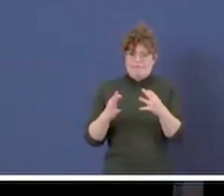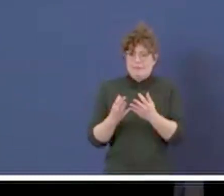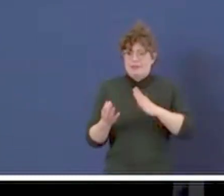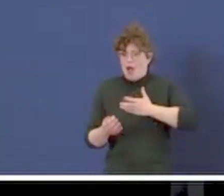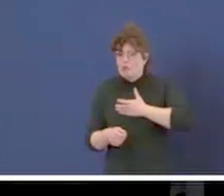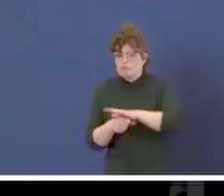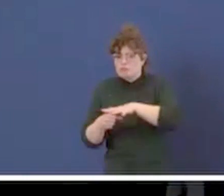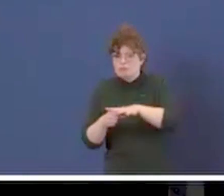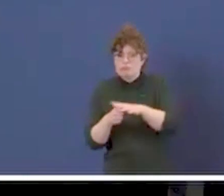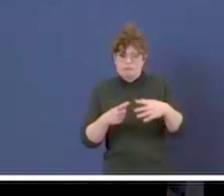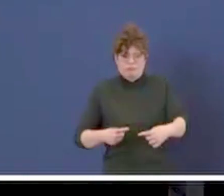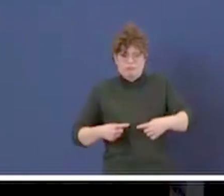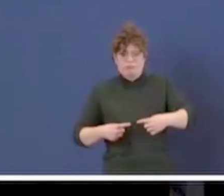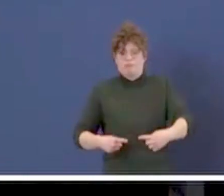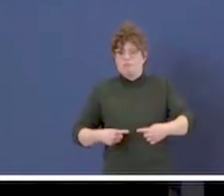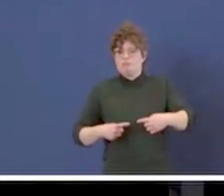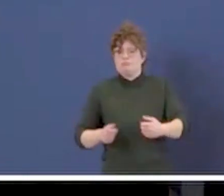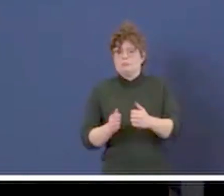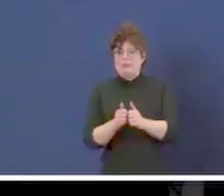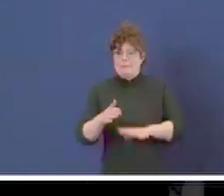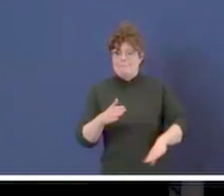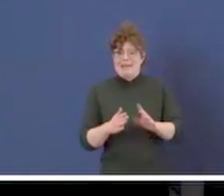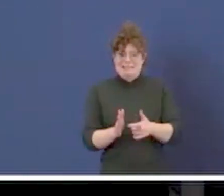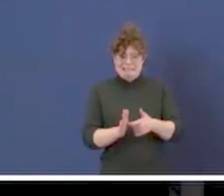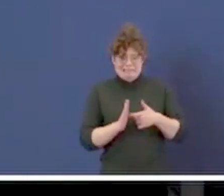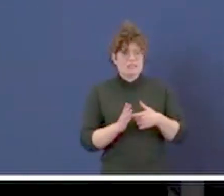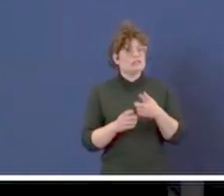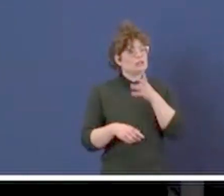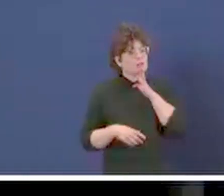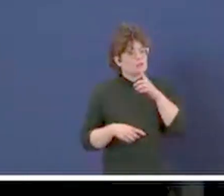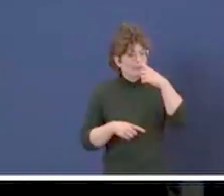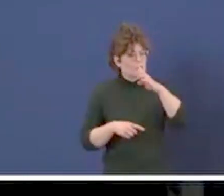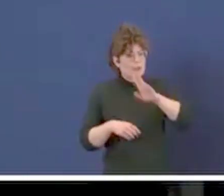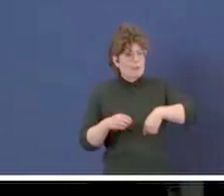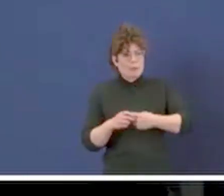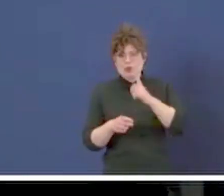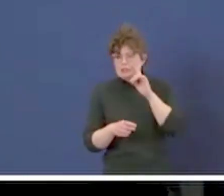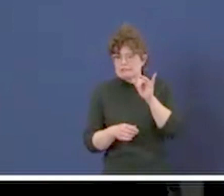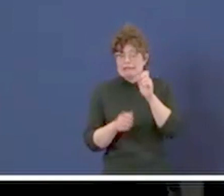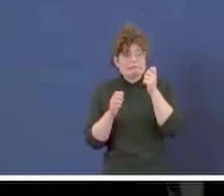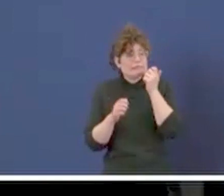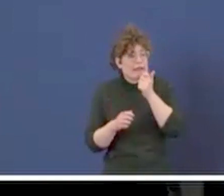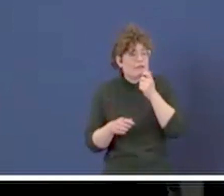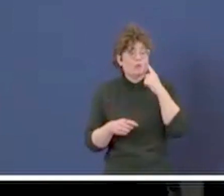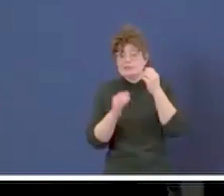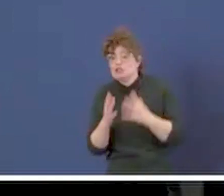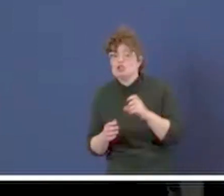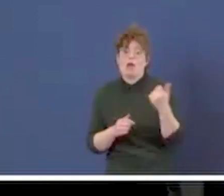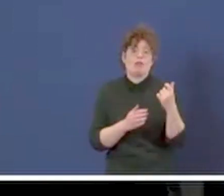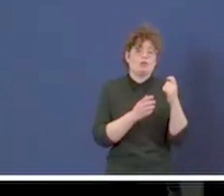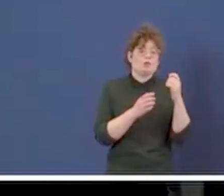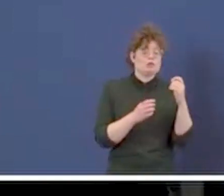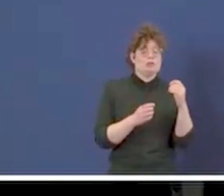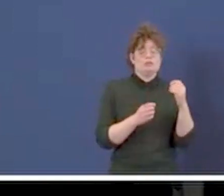the basics. Could you just talk with us a bit about what this looks like on a daily basis for teachers and other school personnel?